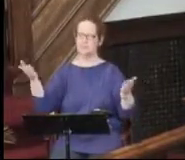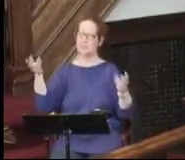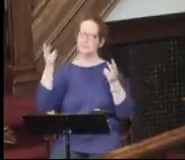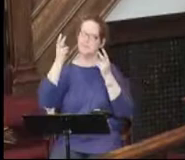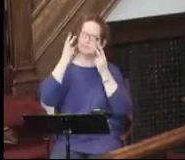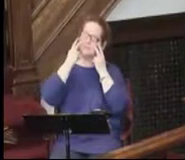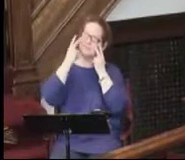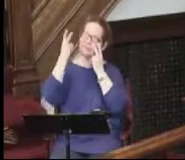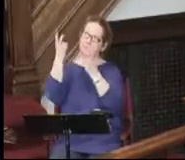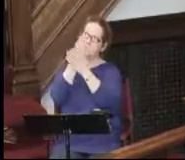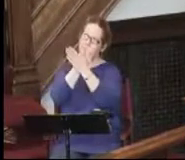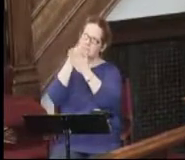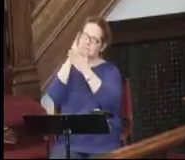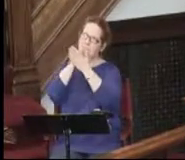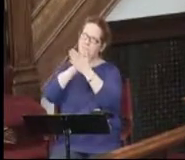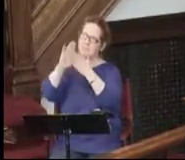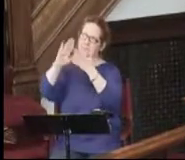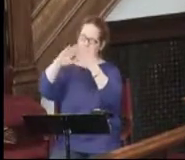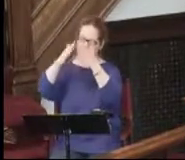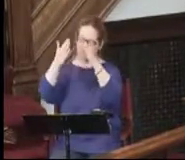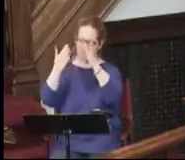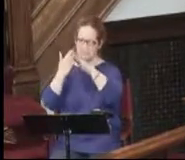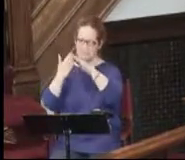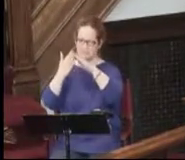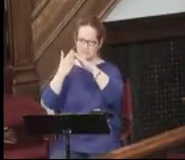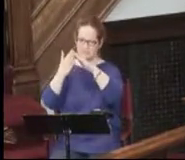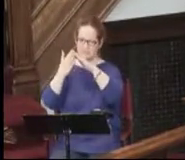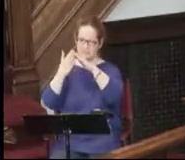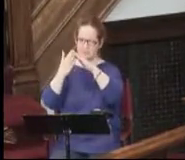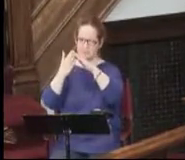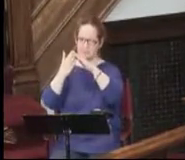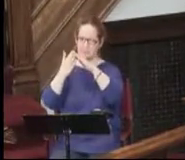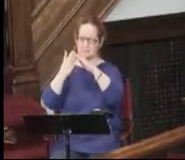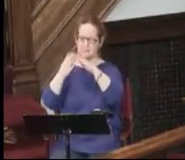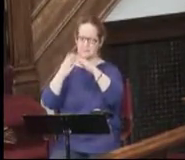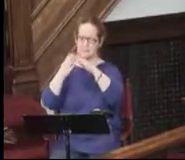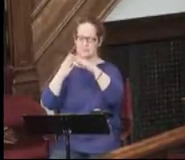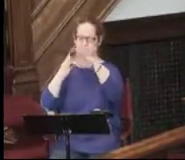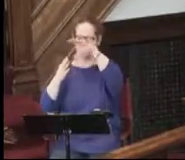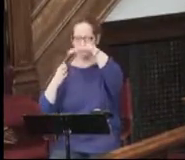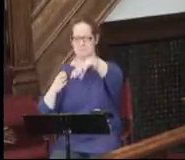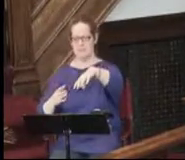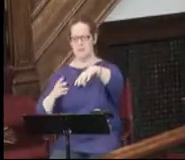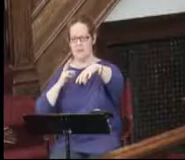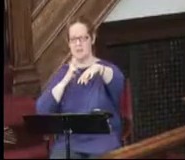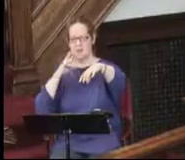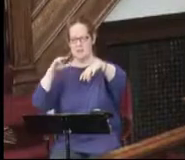be. I saw the holy city